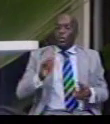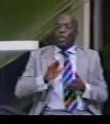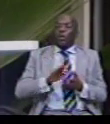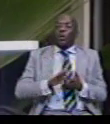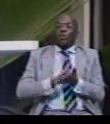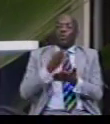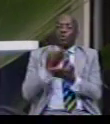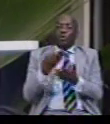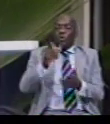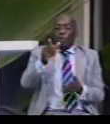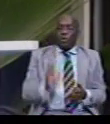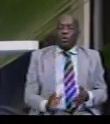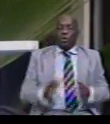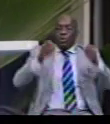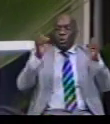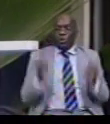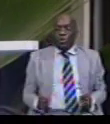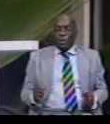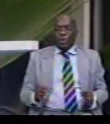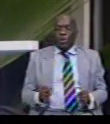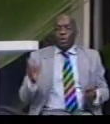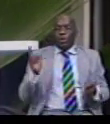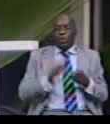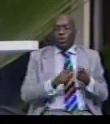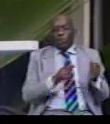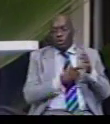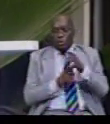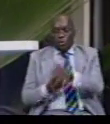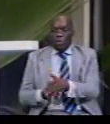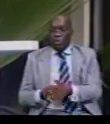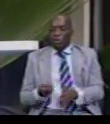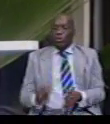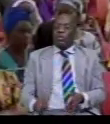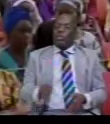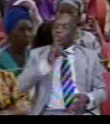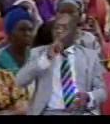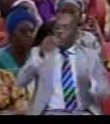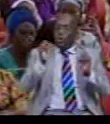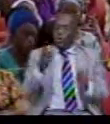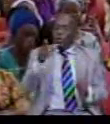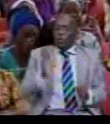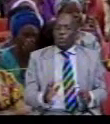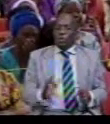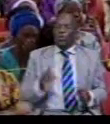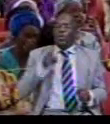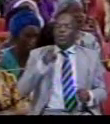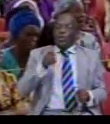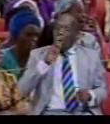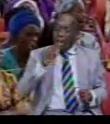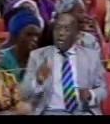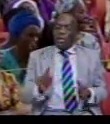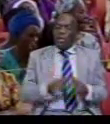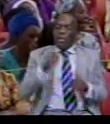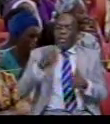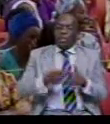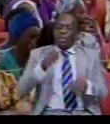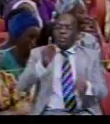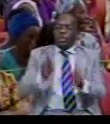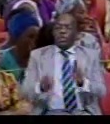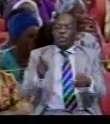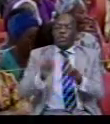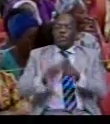creature. You are the next one online who will give testimony. Please, let's have the